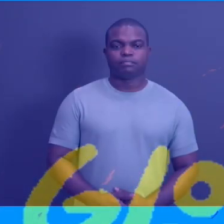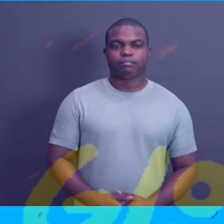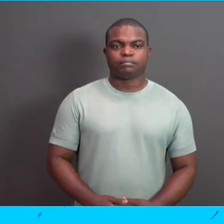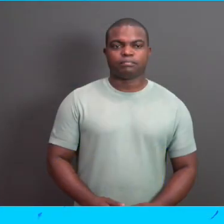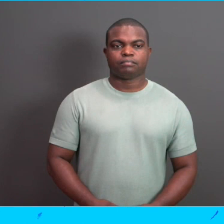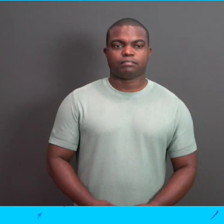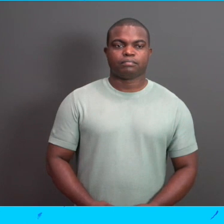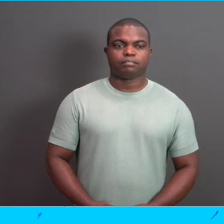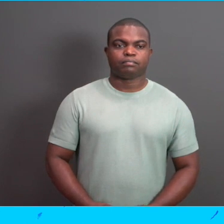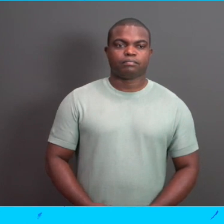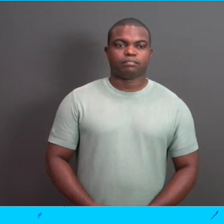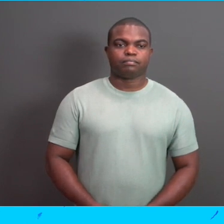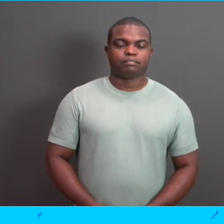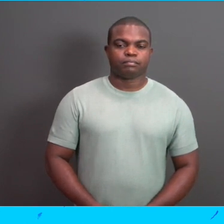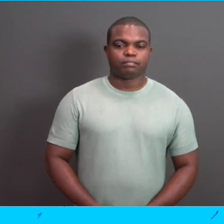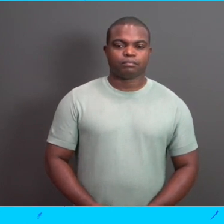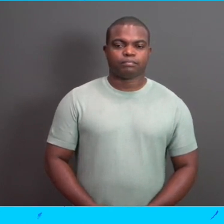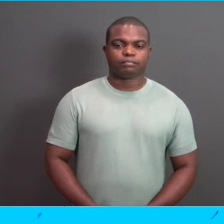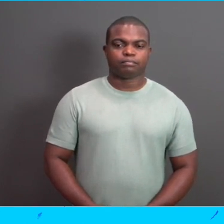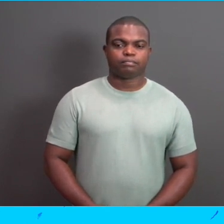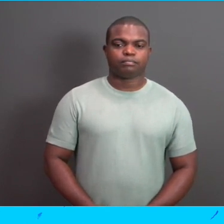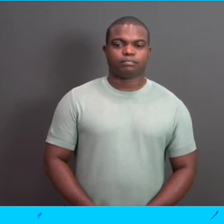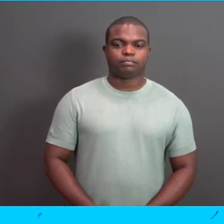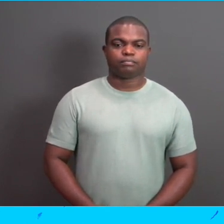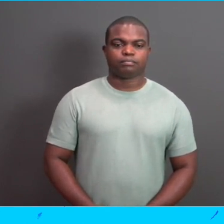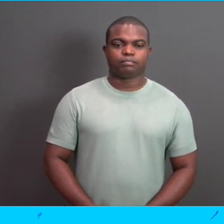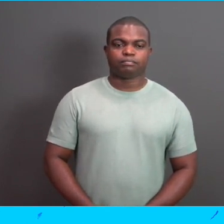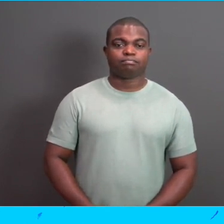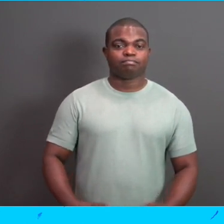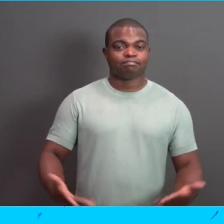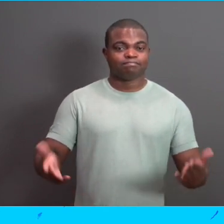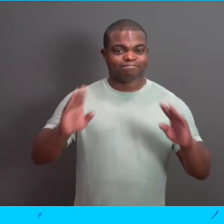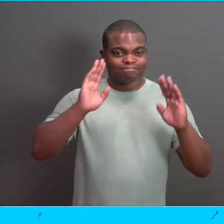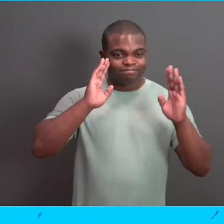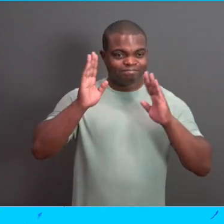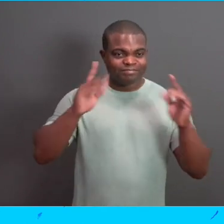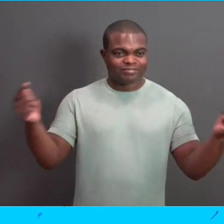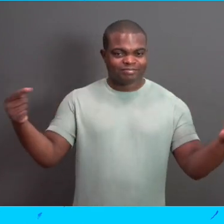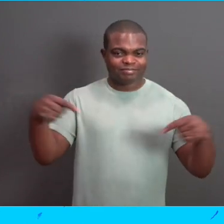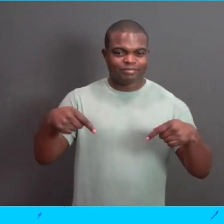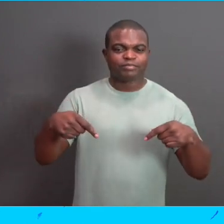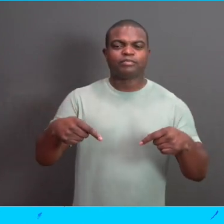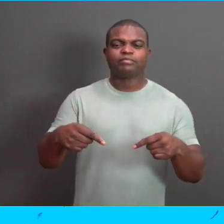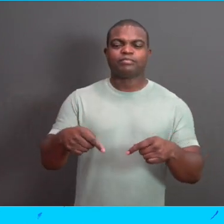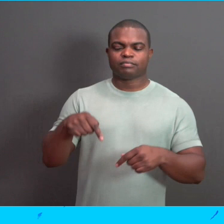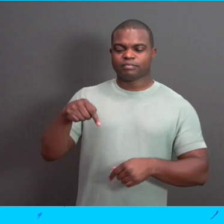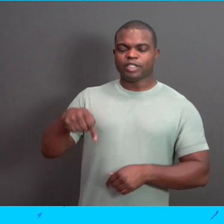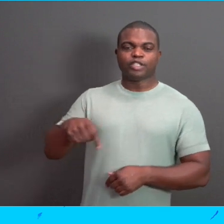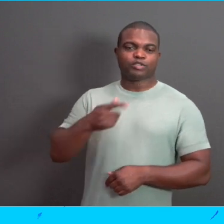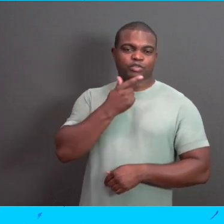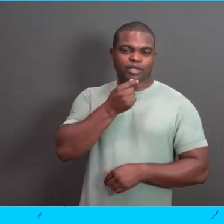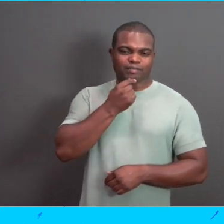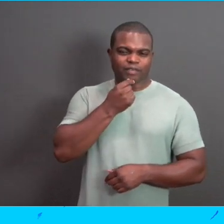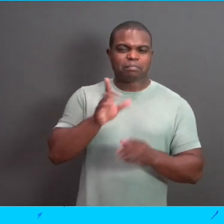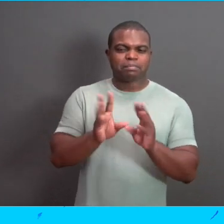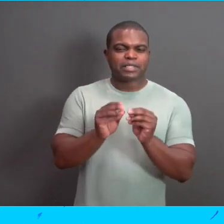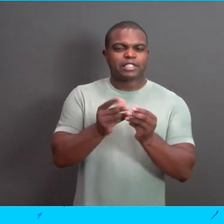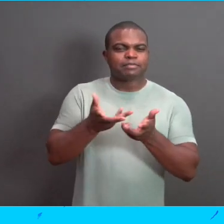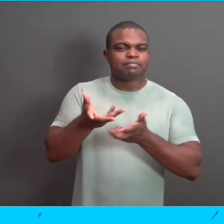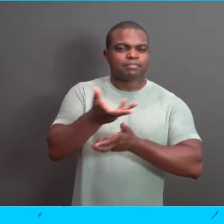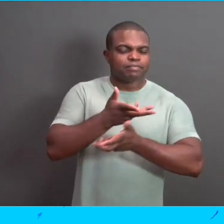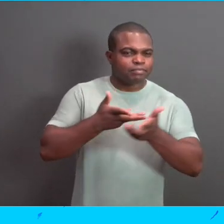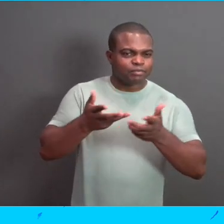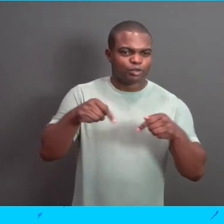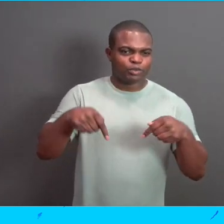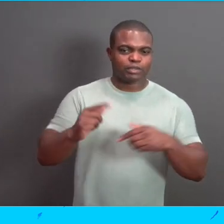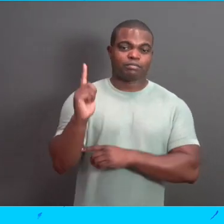Hello to everyone joining us for this. Bonjour tout le monde qui va participer à cette séance. Je suis Lakri Chabanois,